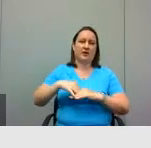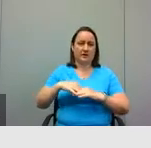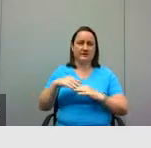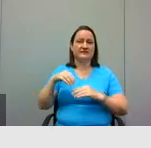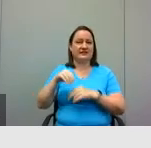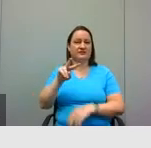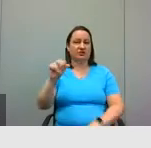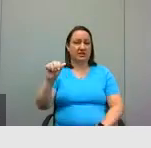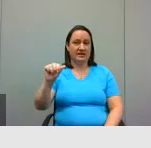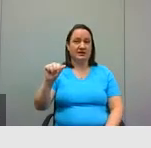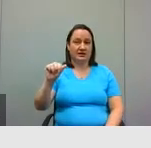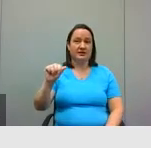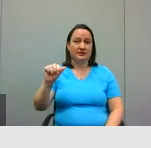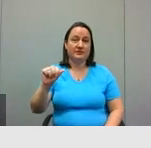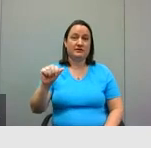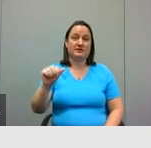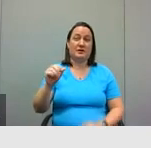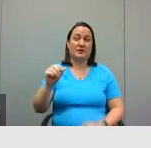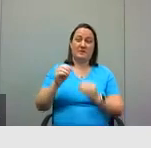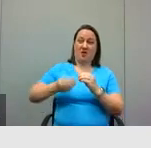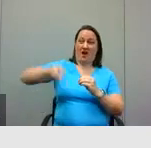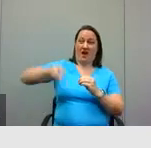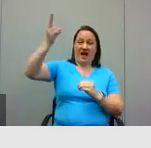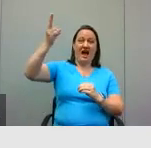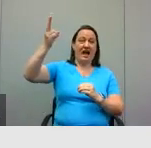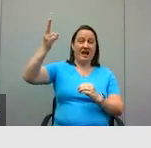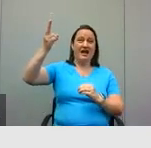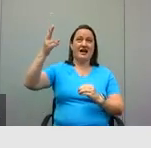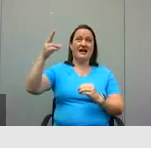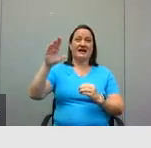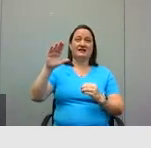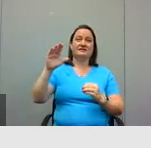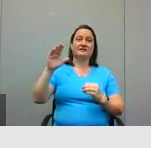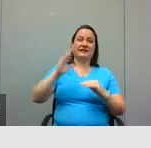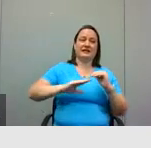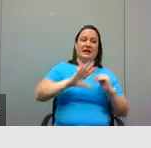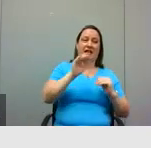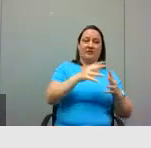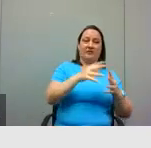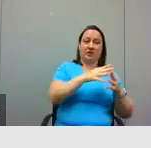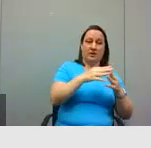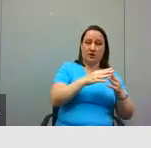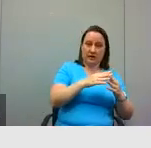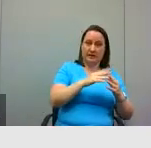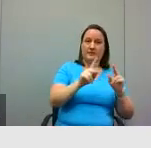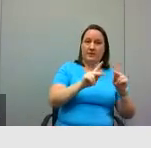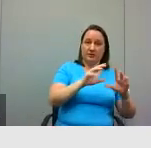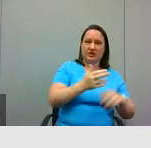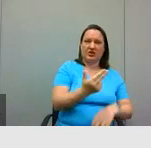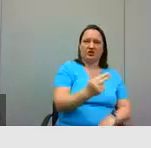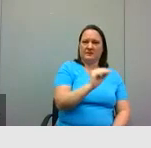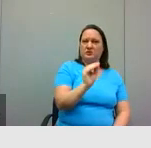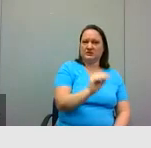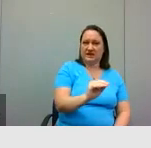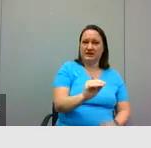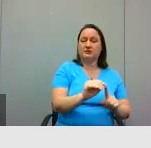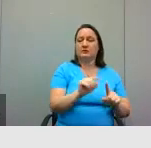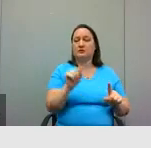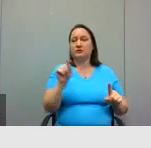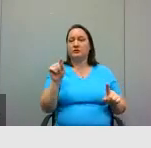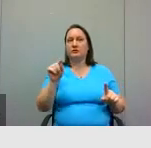Virginia. And it was higher actually than it was for African American population in Virginia, which was 13%, and